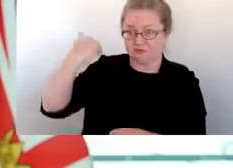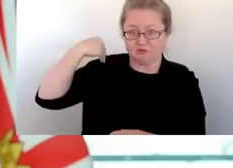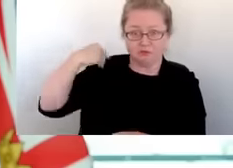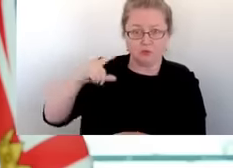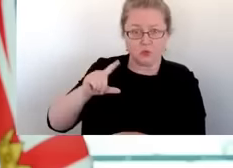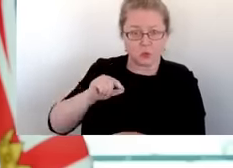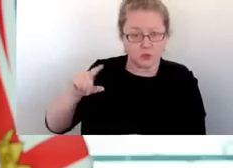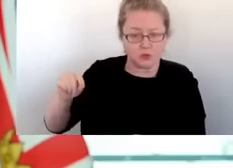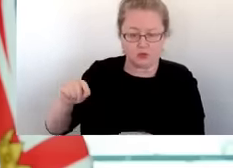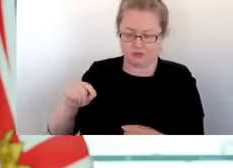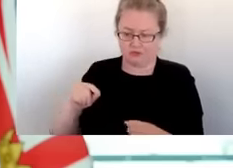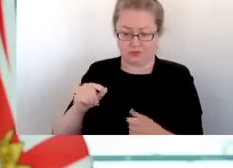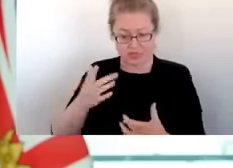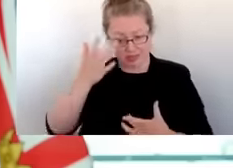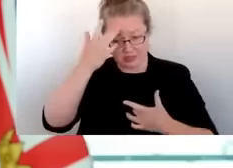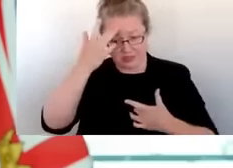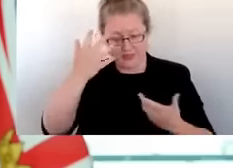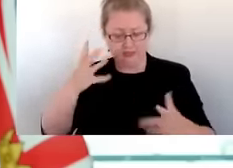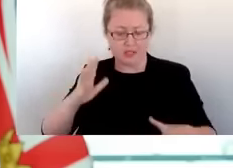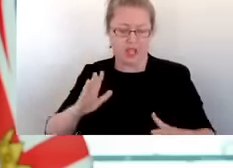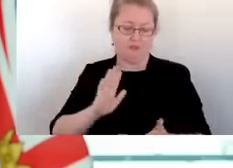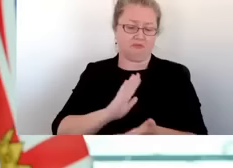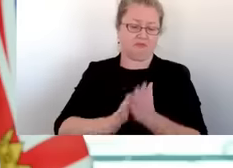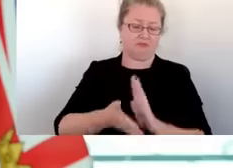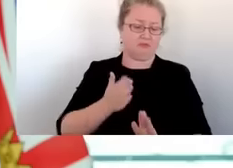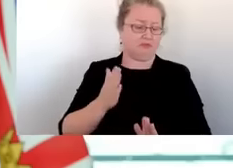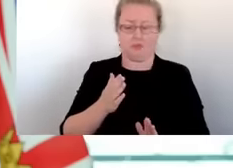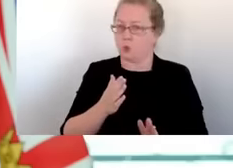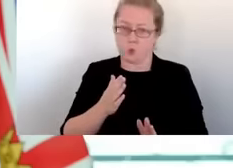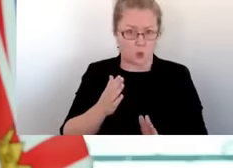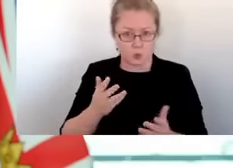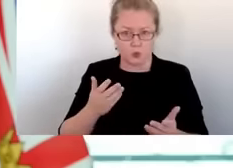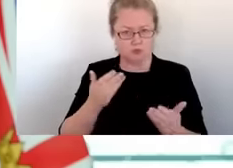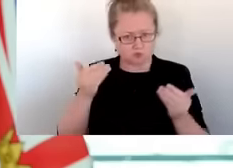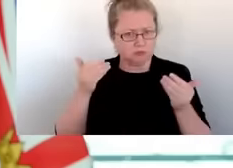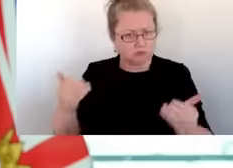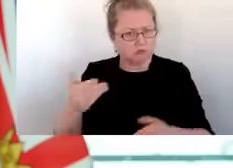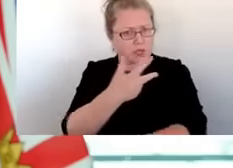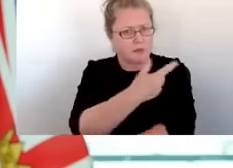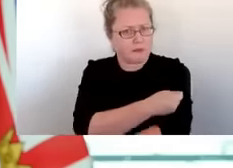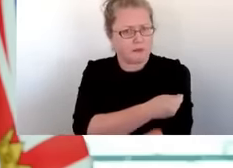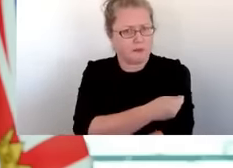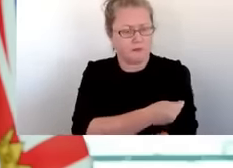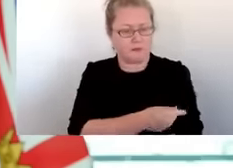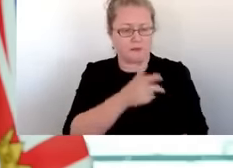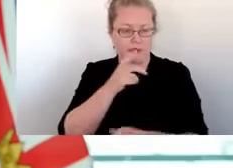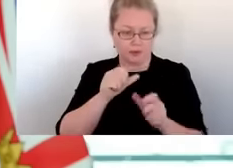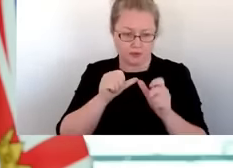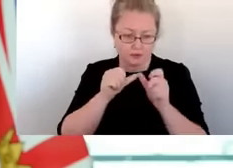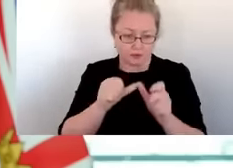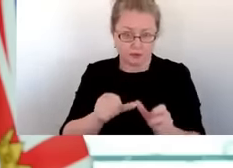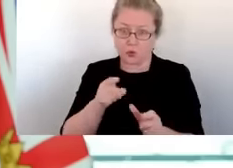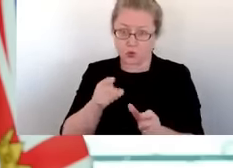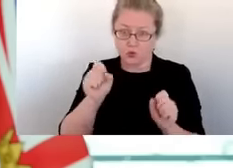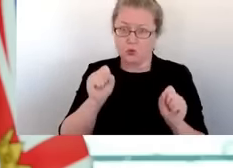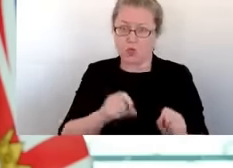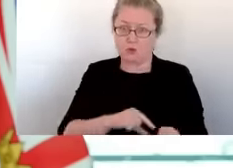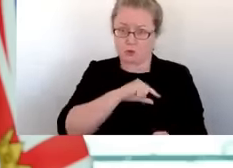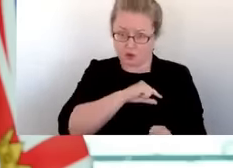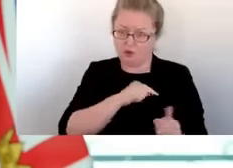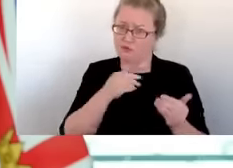Omicron. Immunization will help develop a stronger, longer-lasting immunity, and you are eligible for your dose